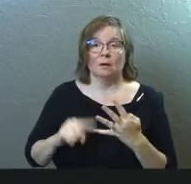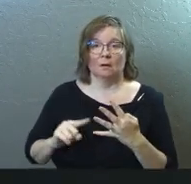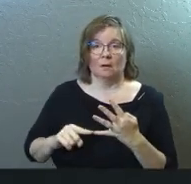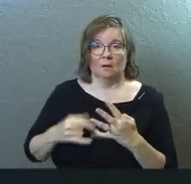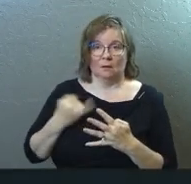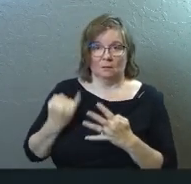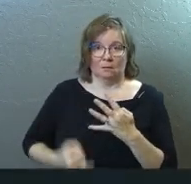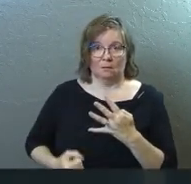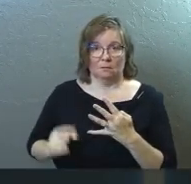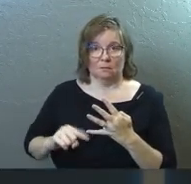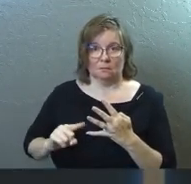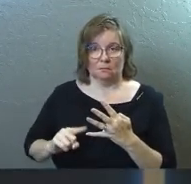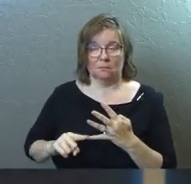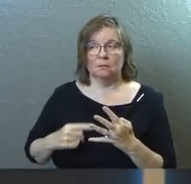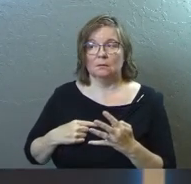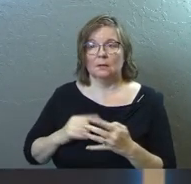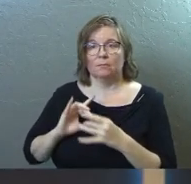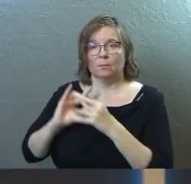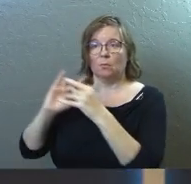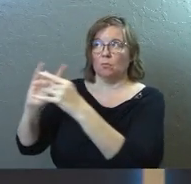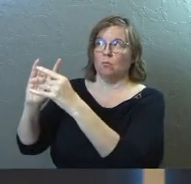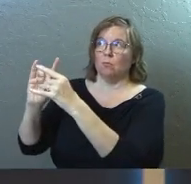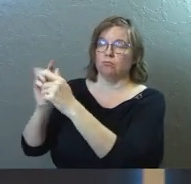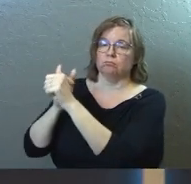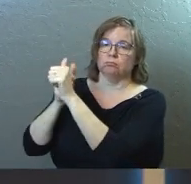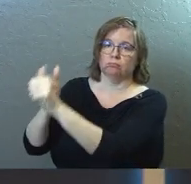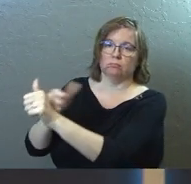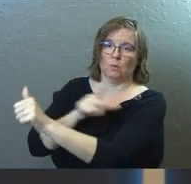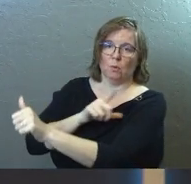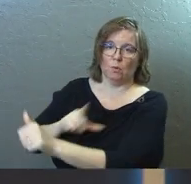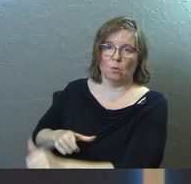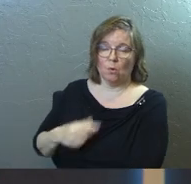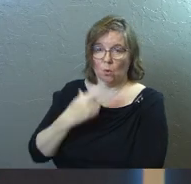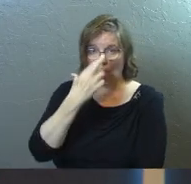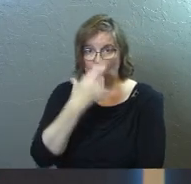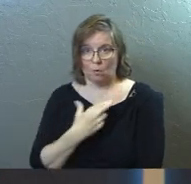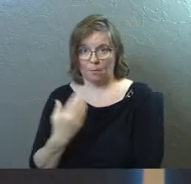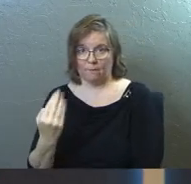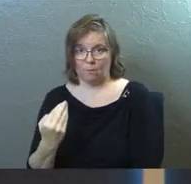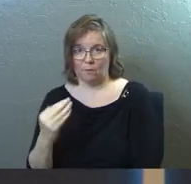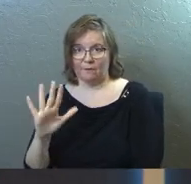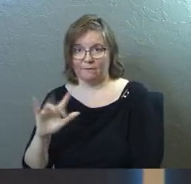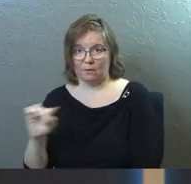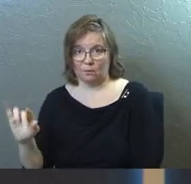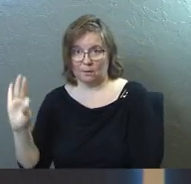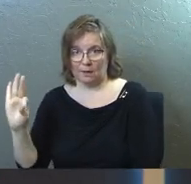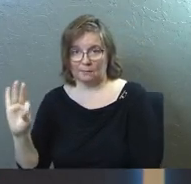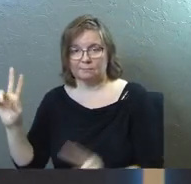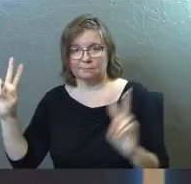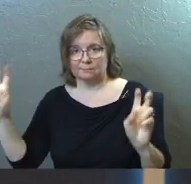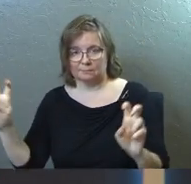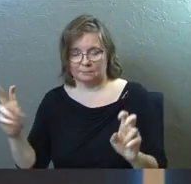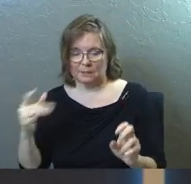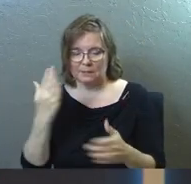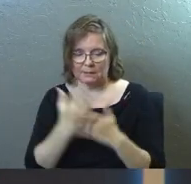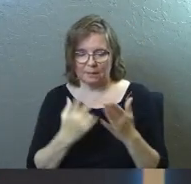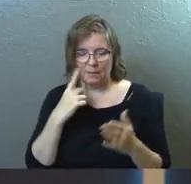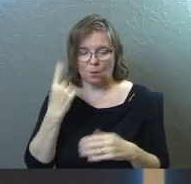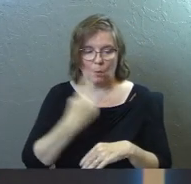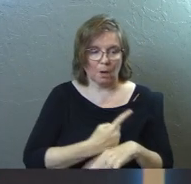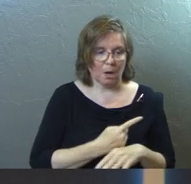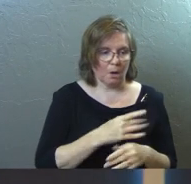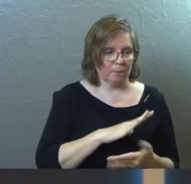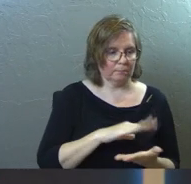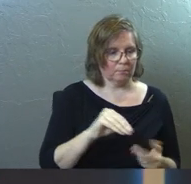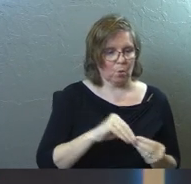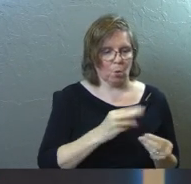thing. We have to belong to the Lord. Romans 14 verses 5-9 says, in the same way, some think one day is more holy